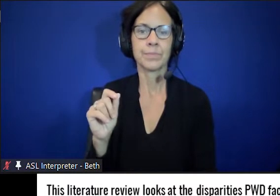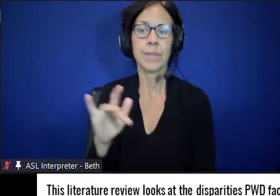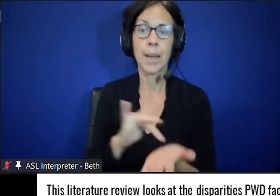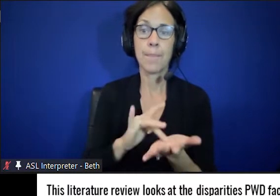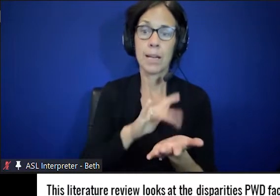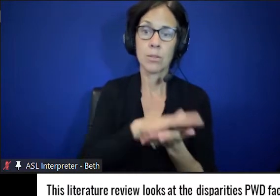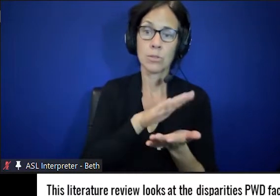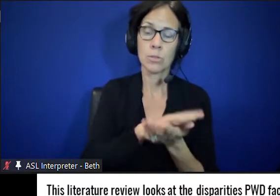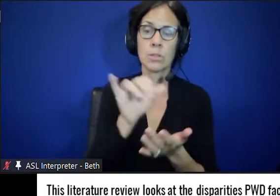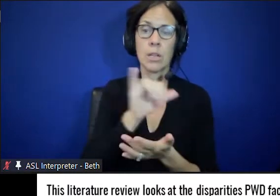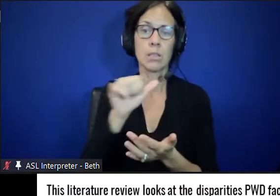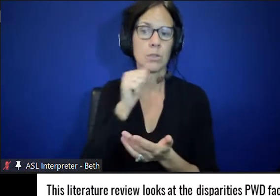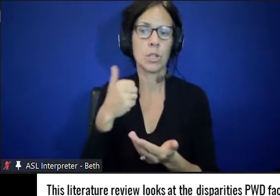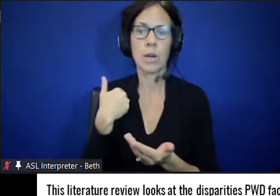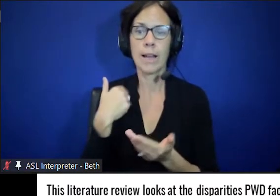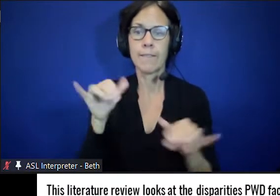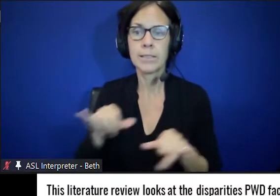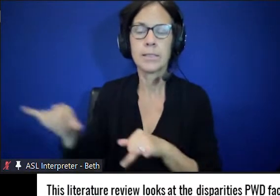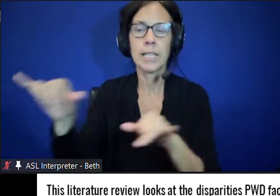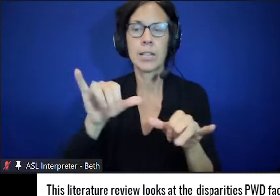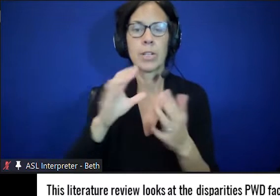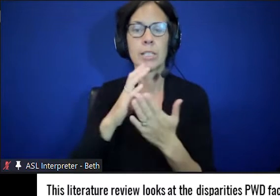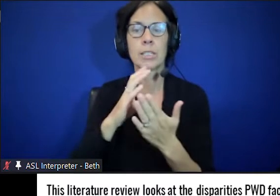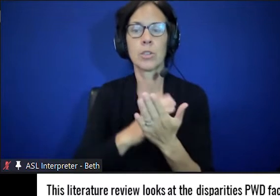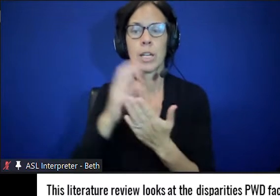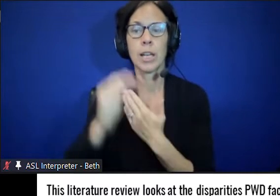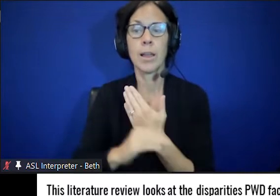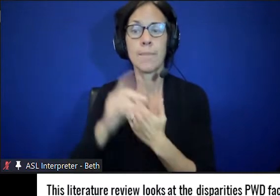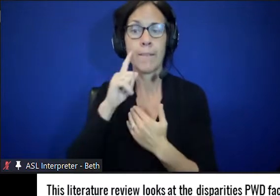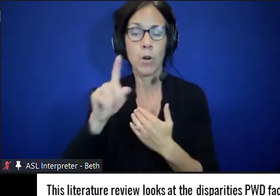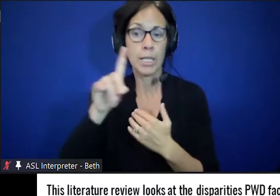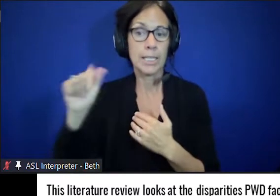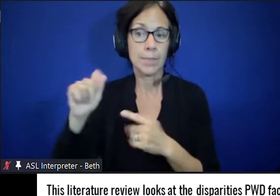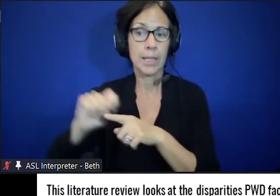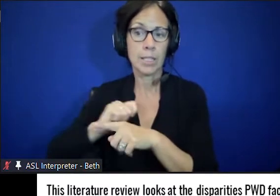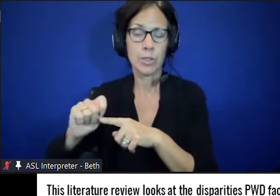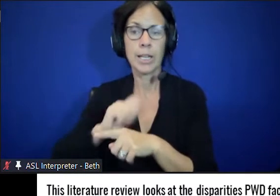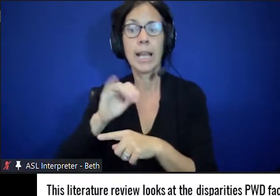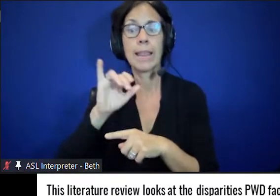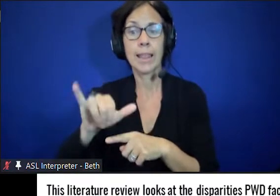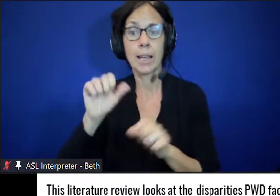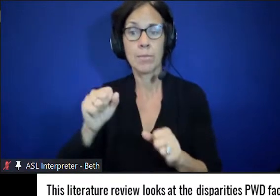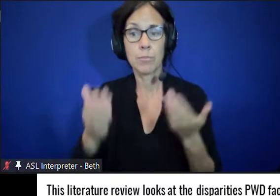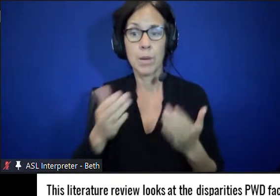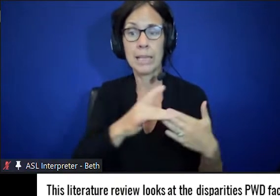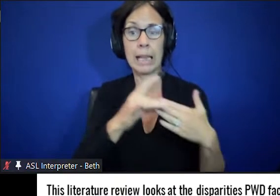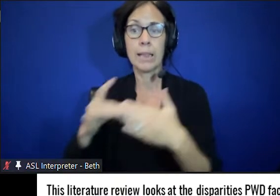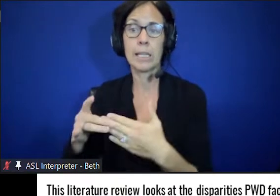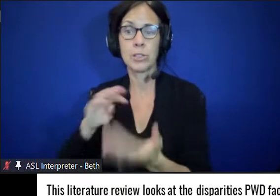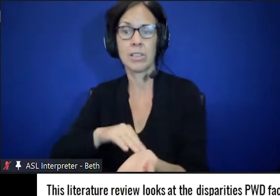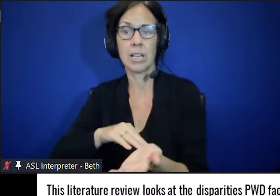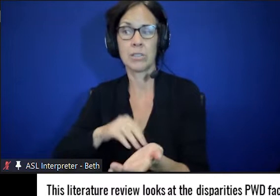Medical schools also don't have a standardized curriculum for disability training, which probably leads to the doctors